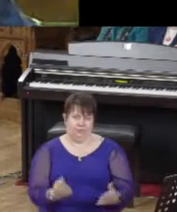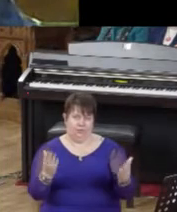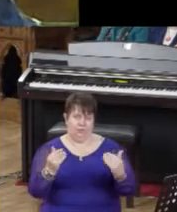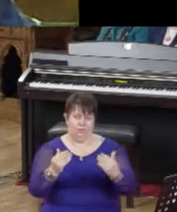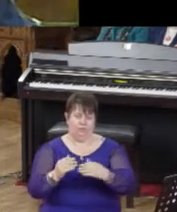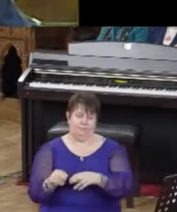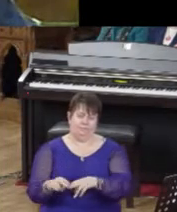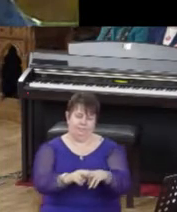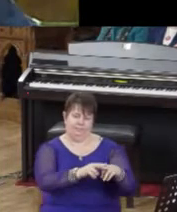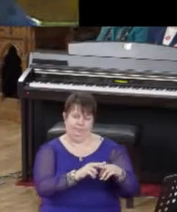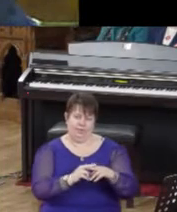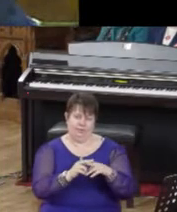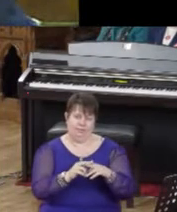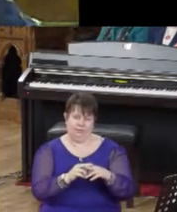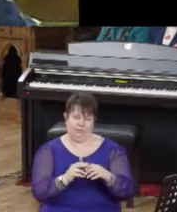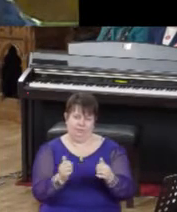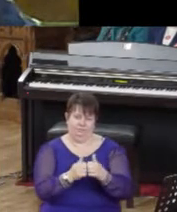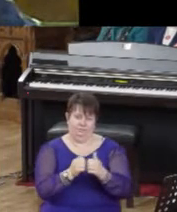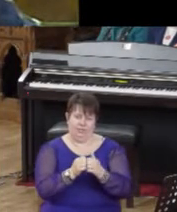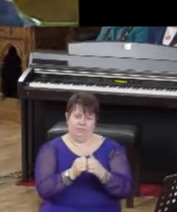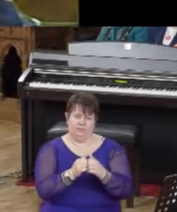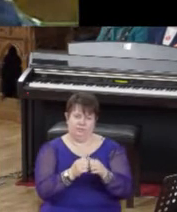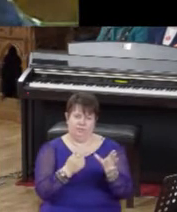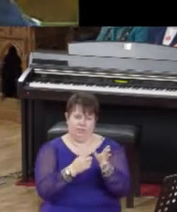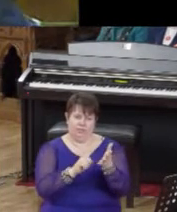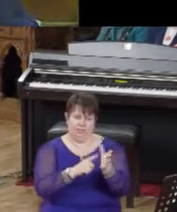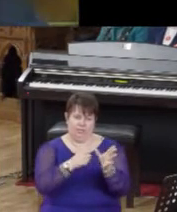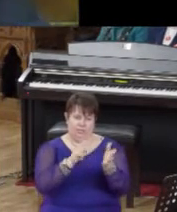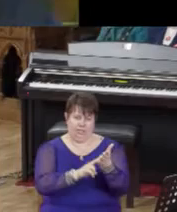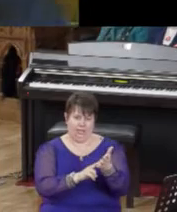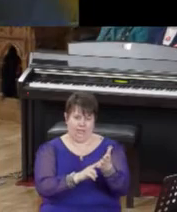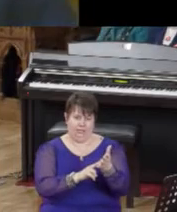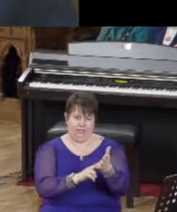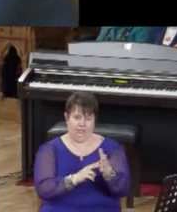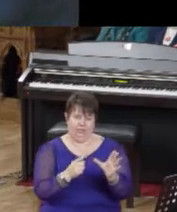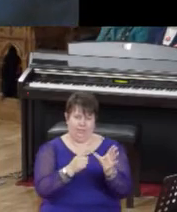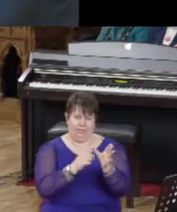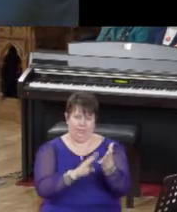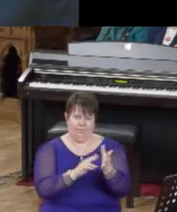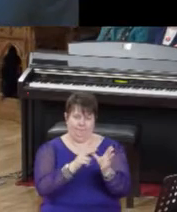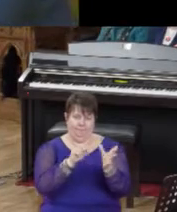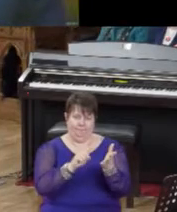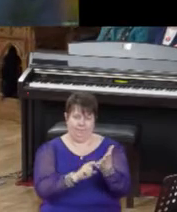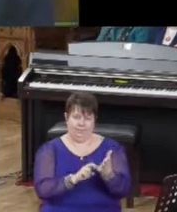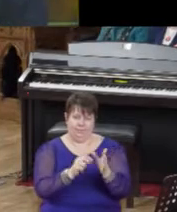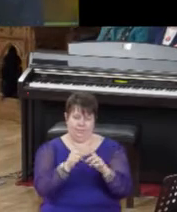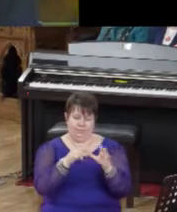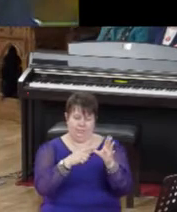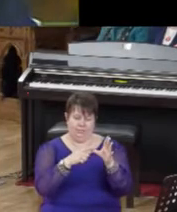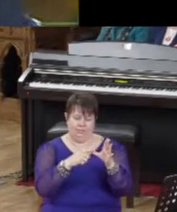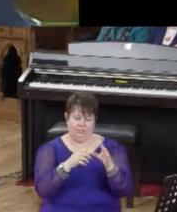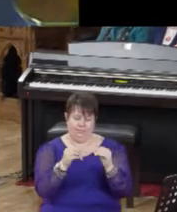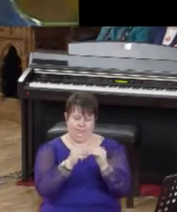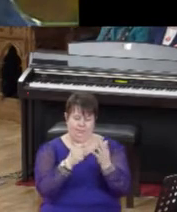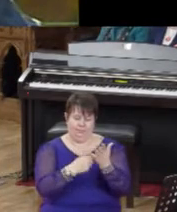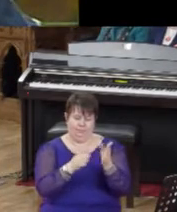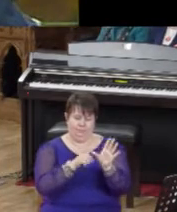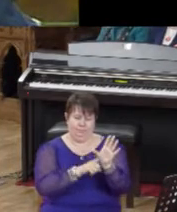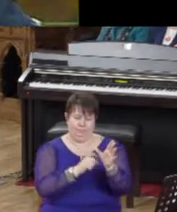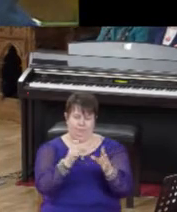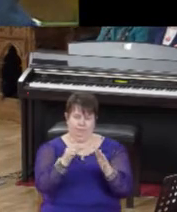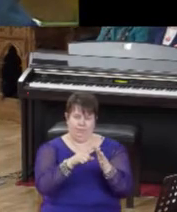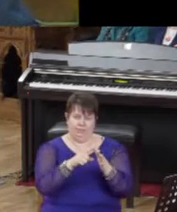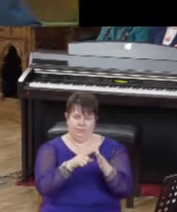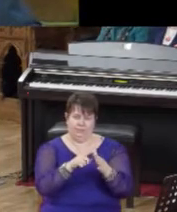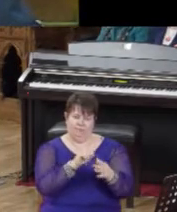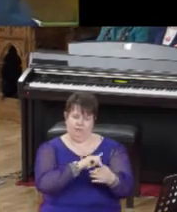family and friends of Alan and Amanda Bryce, who are here for the baptisms of Brodie and Layla and Blair. That